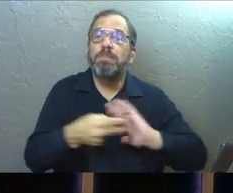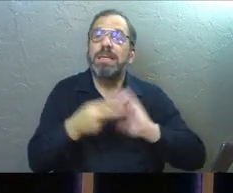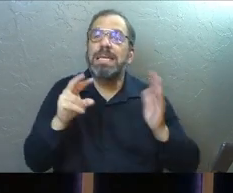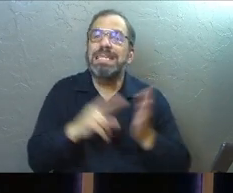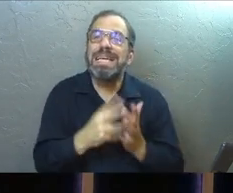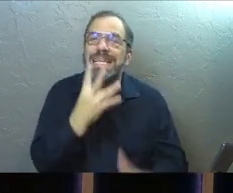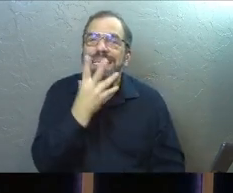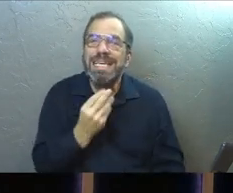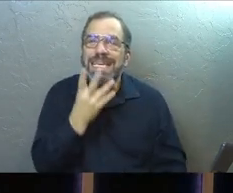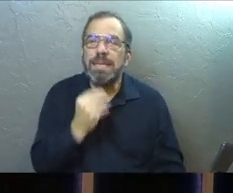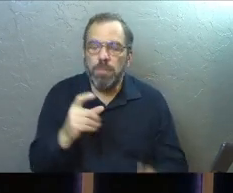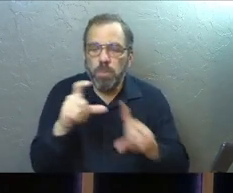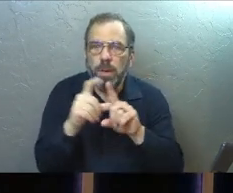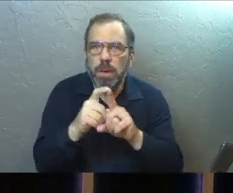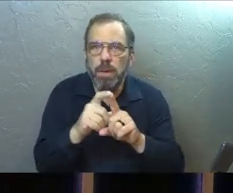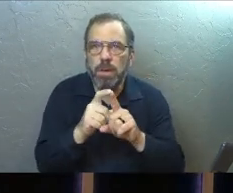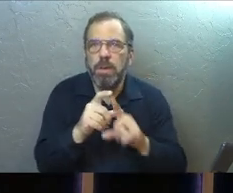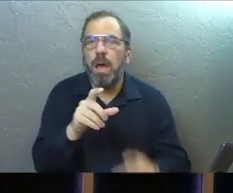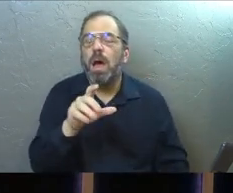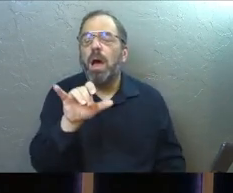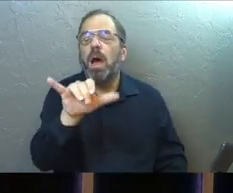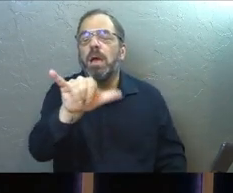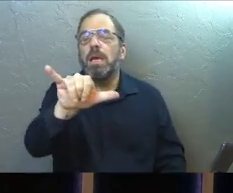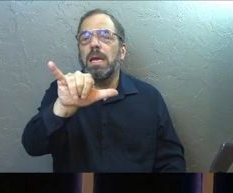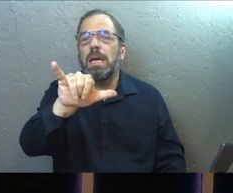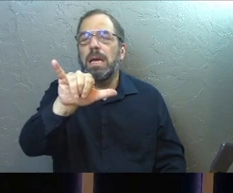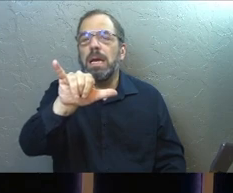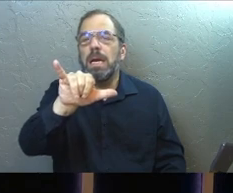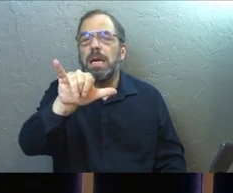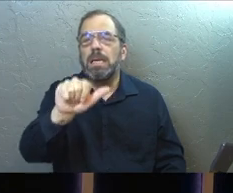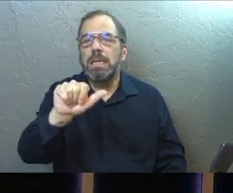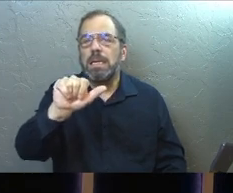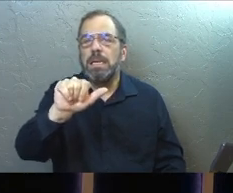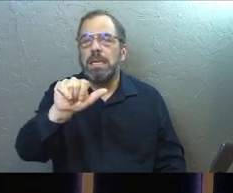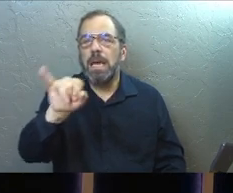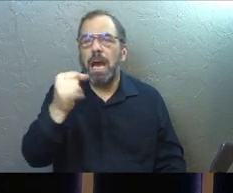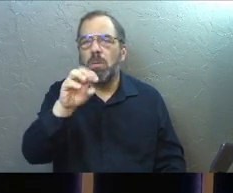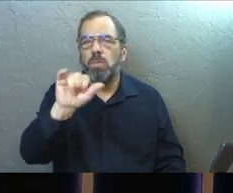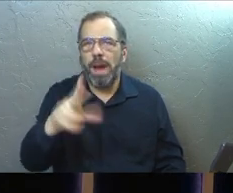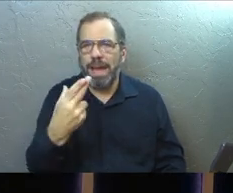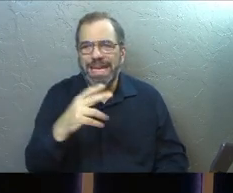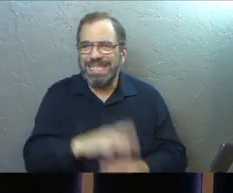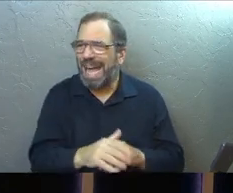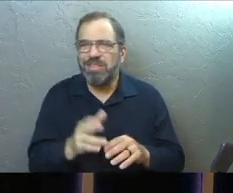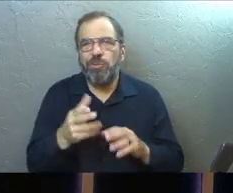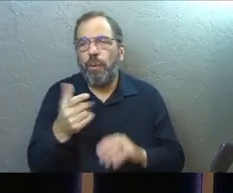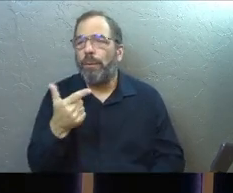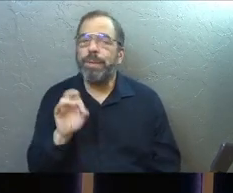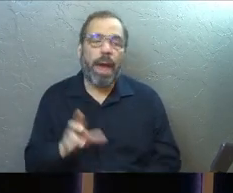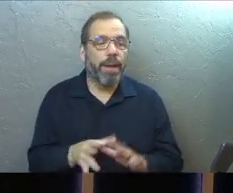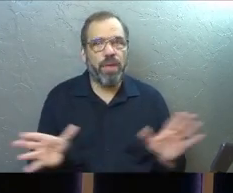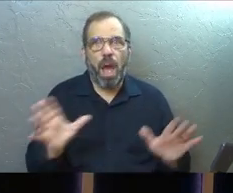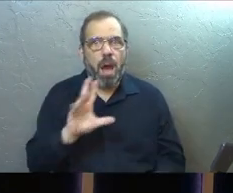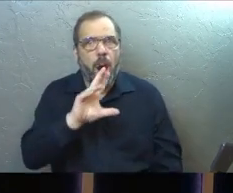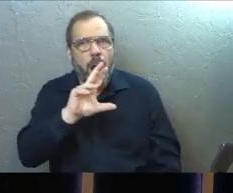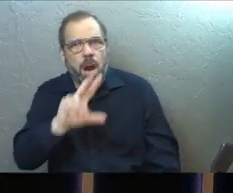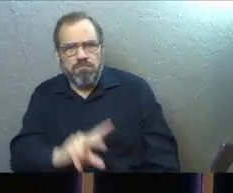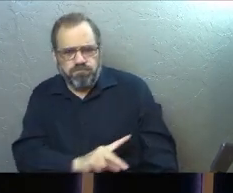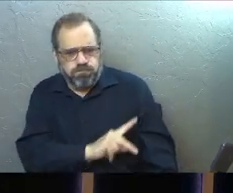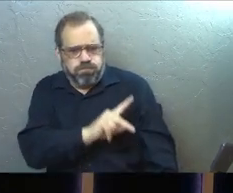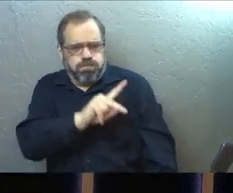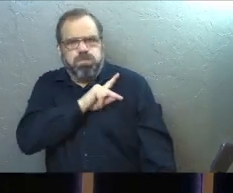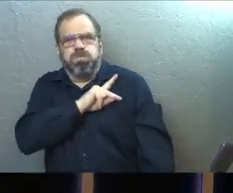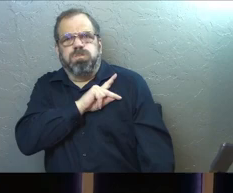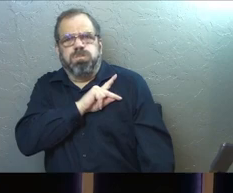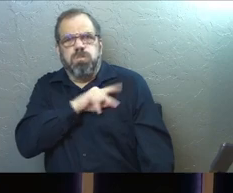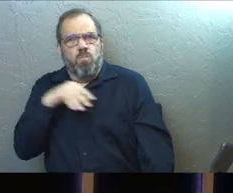the Hebrew Yahweh, the divine name. Yes. This isn't a generic God. This is personal God. This is the